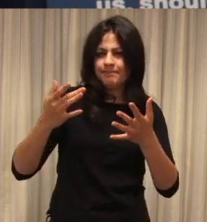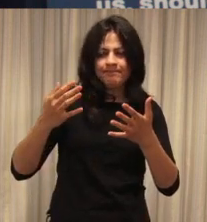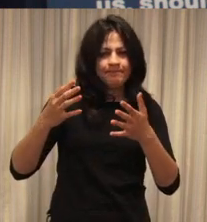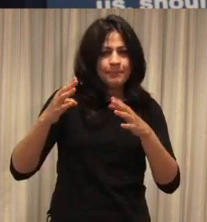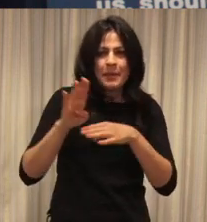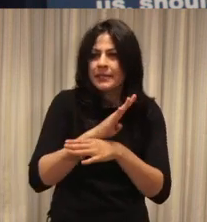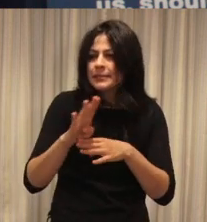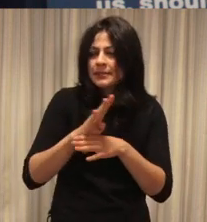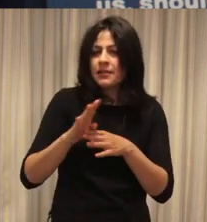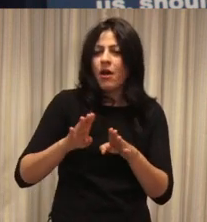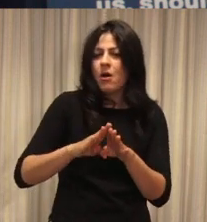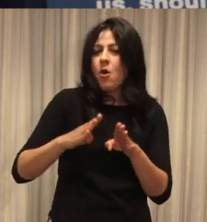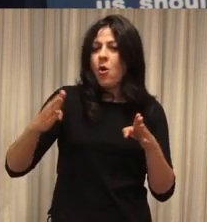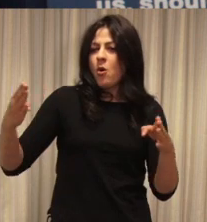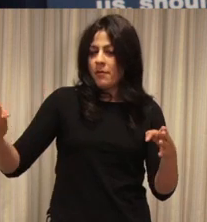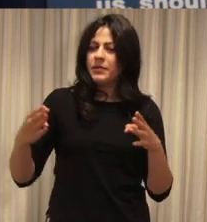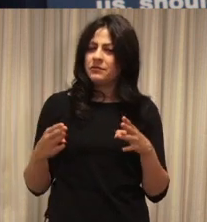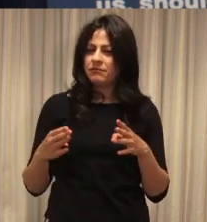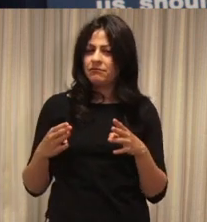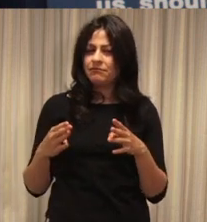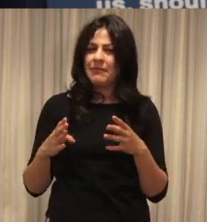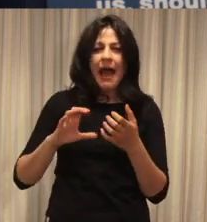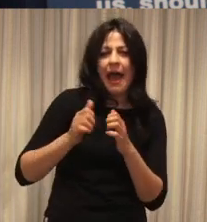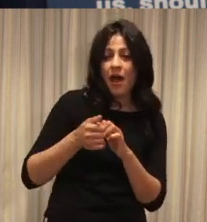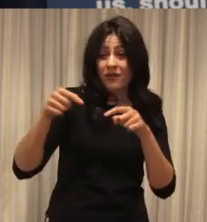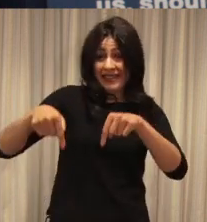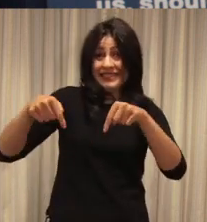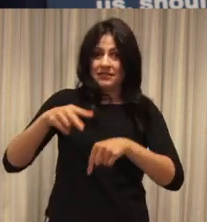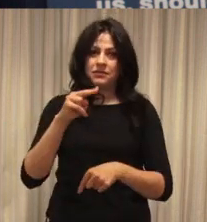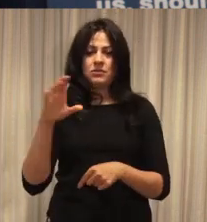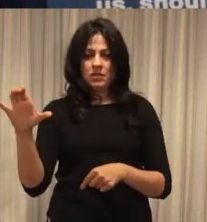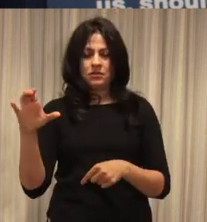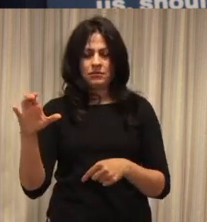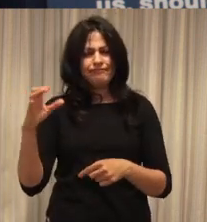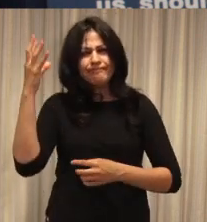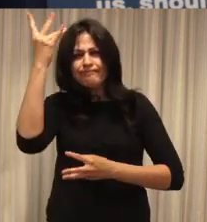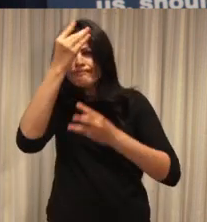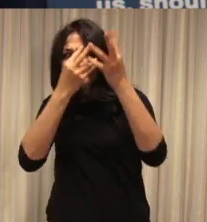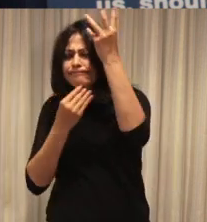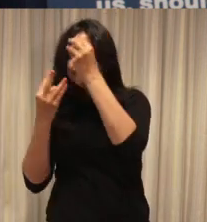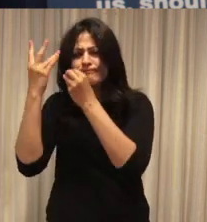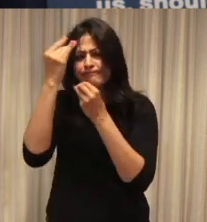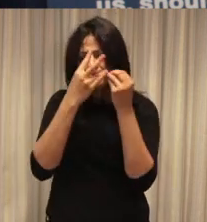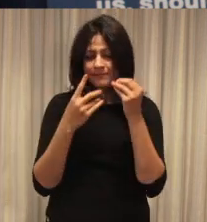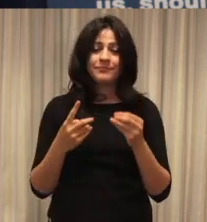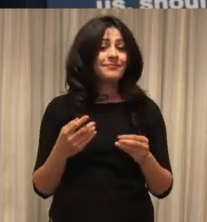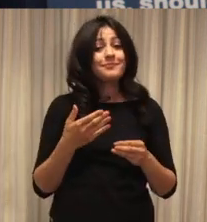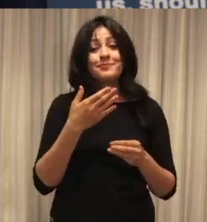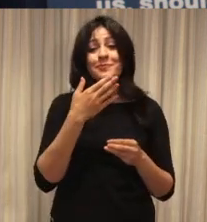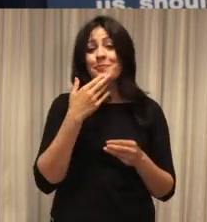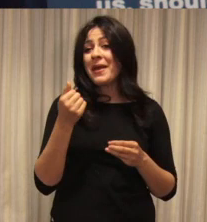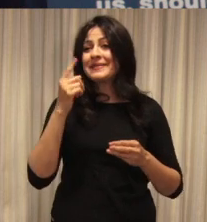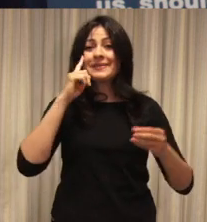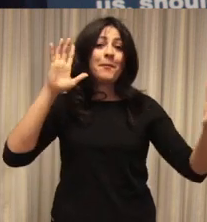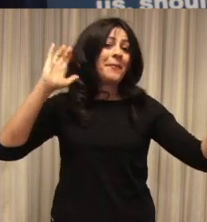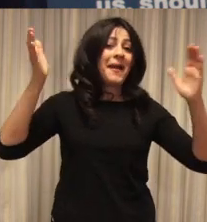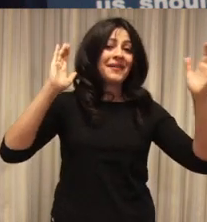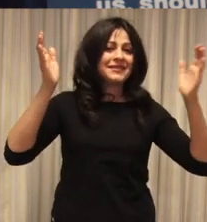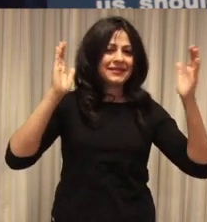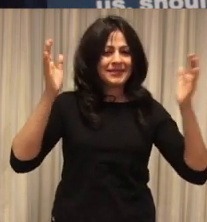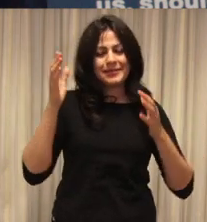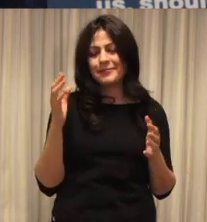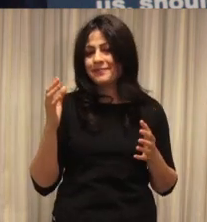slowly get things going again in Ulster County. And the best analogy that I've been able to think about for